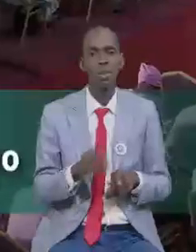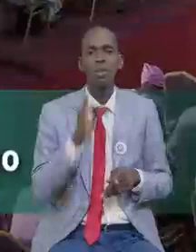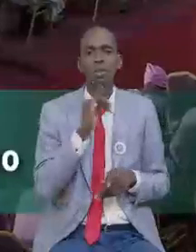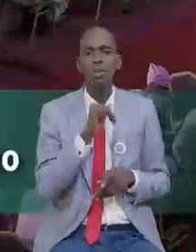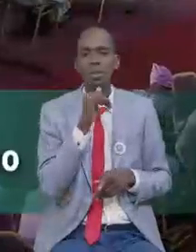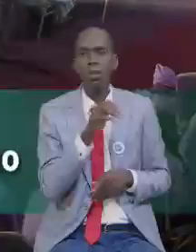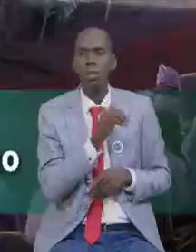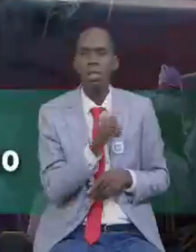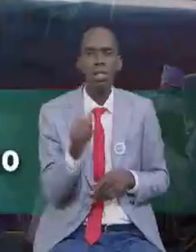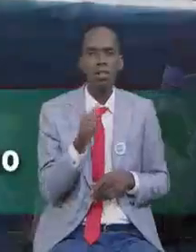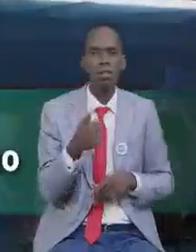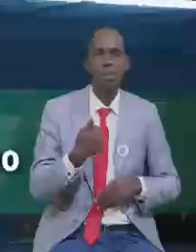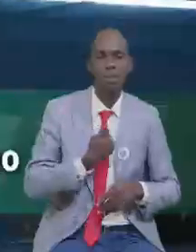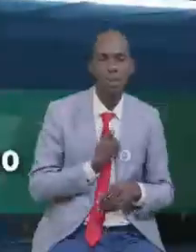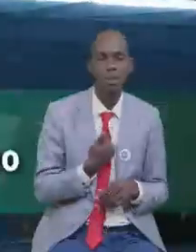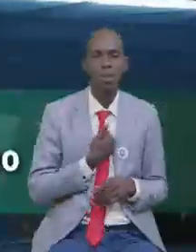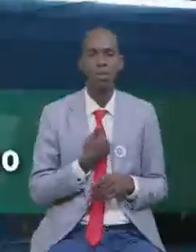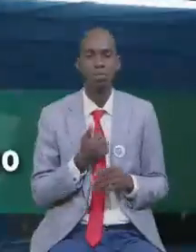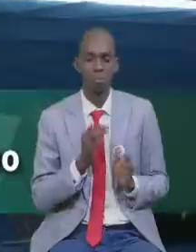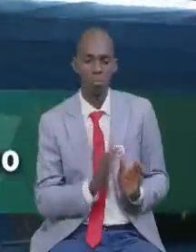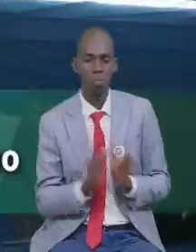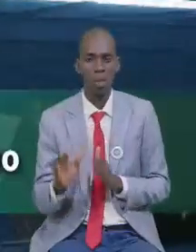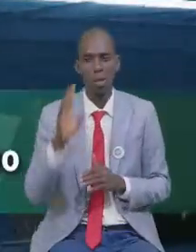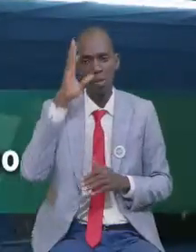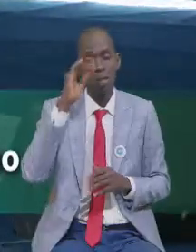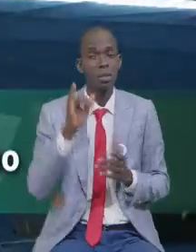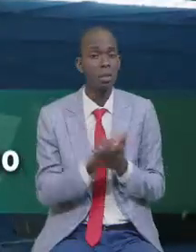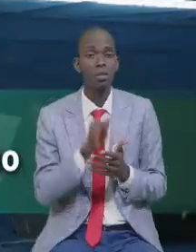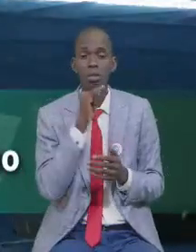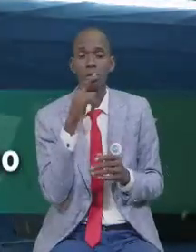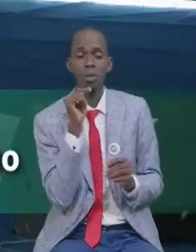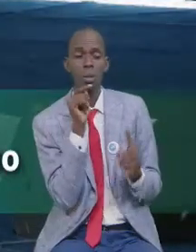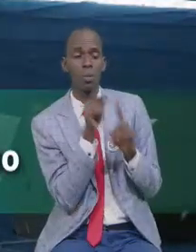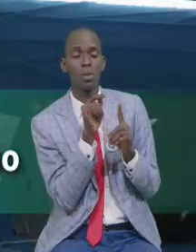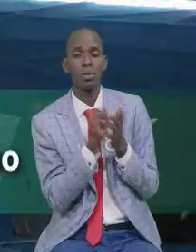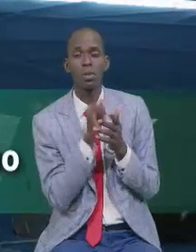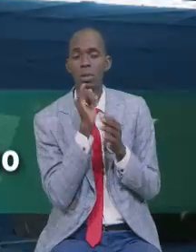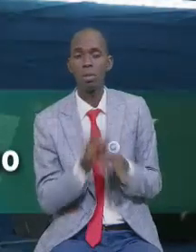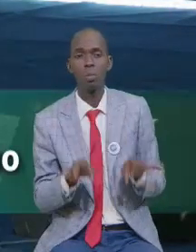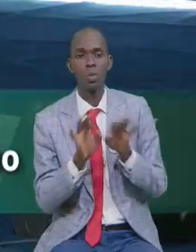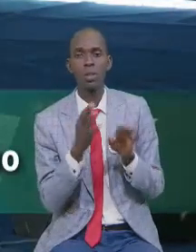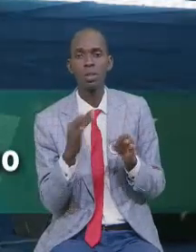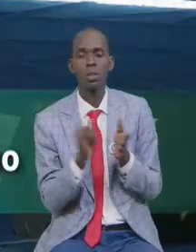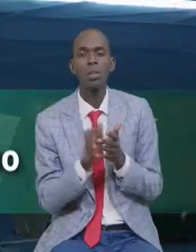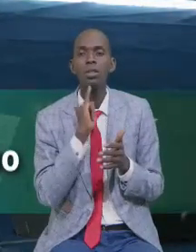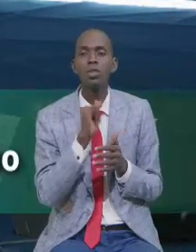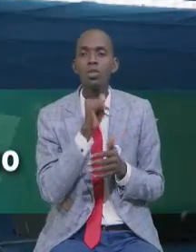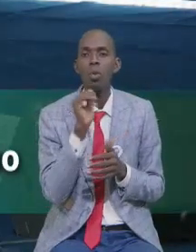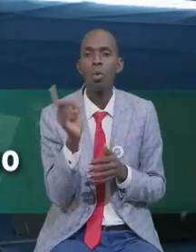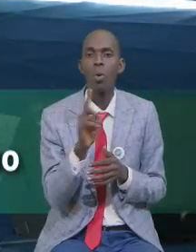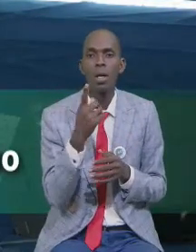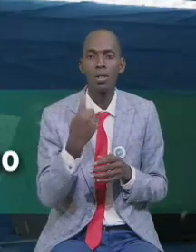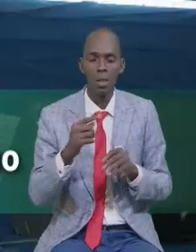self well-constituted man. That's not the point. That's not where the ability and the